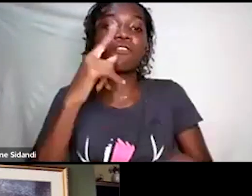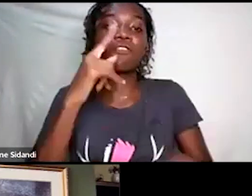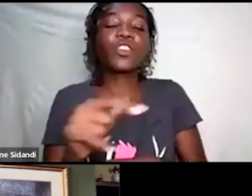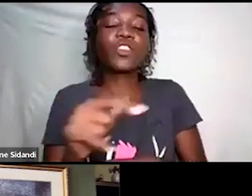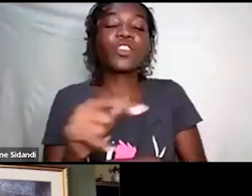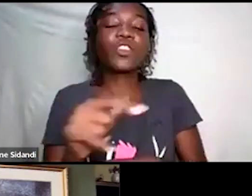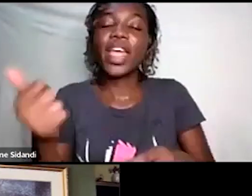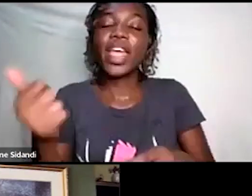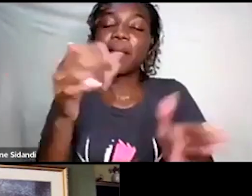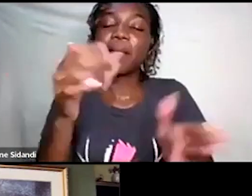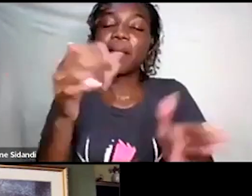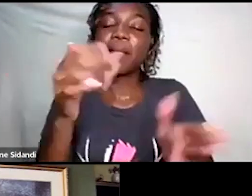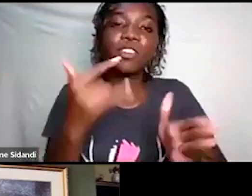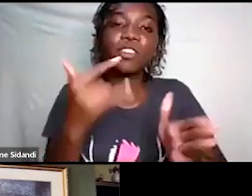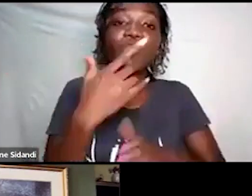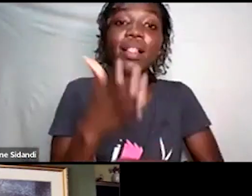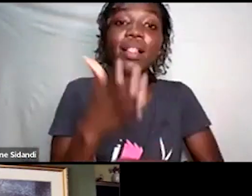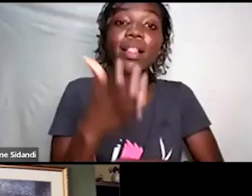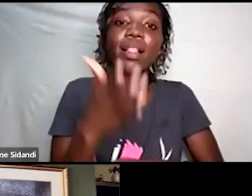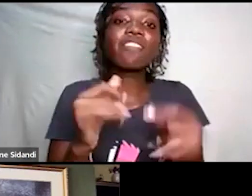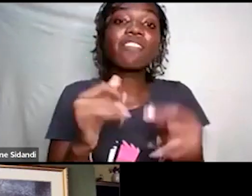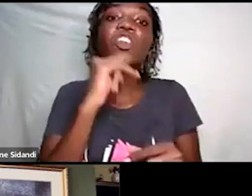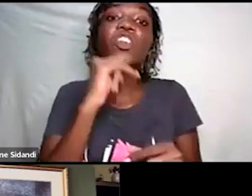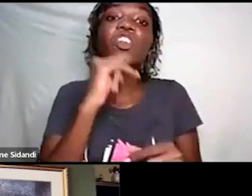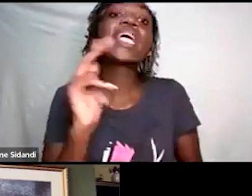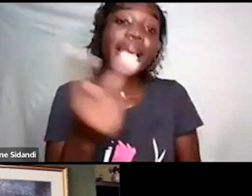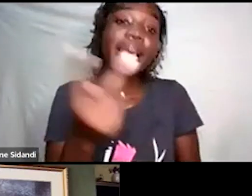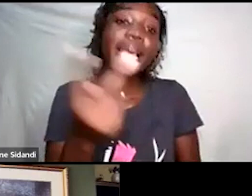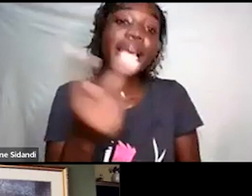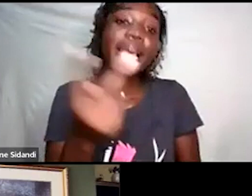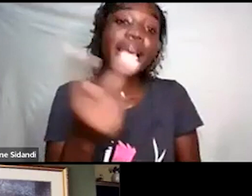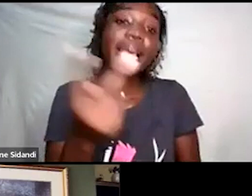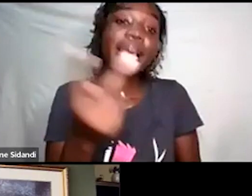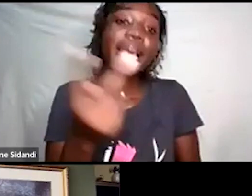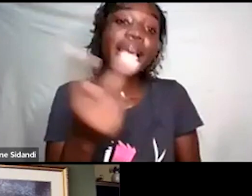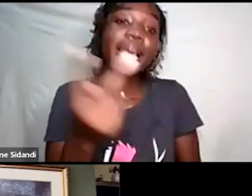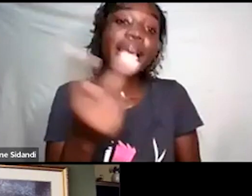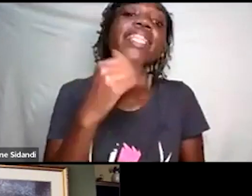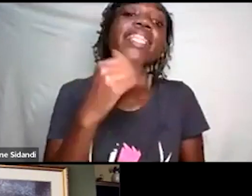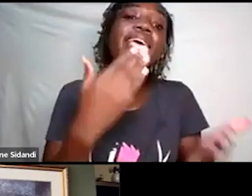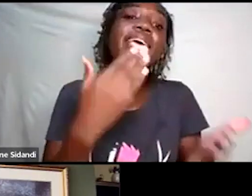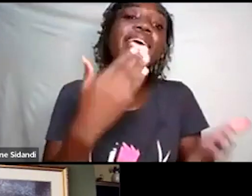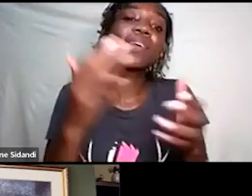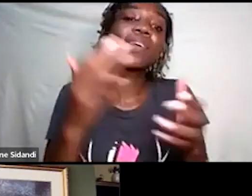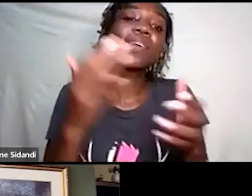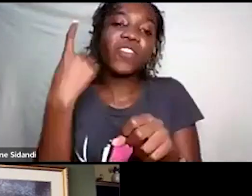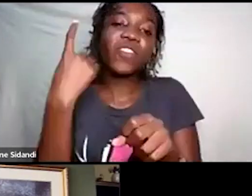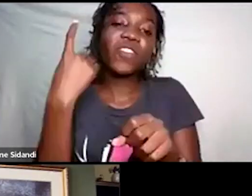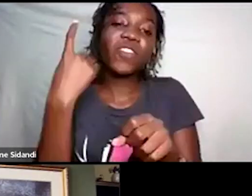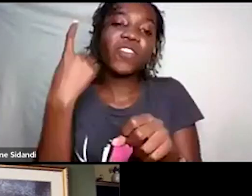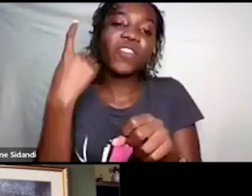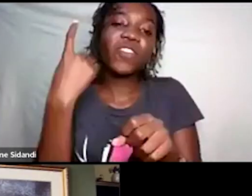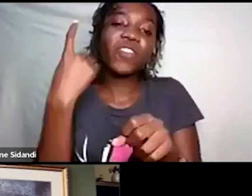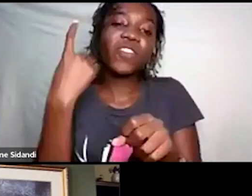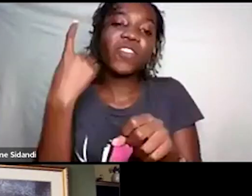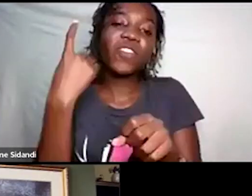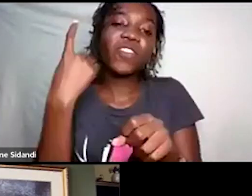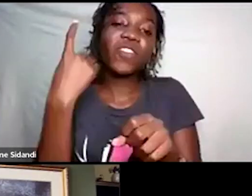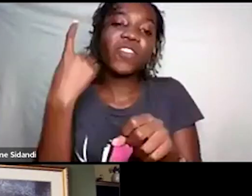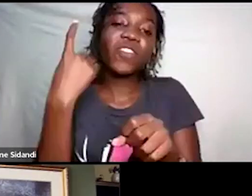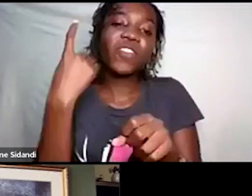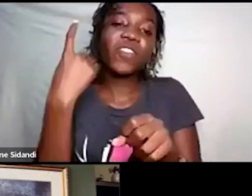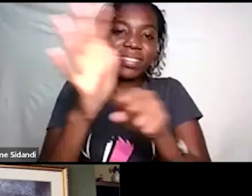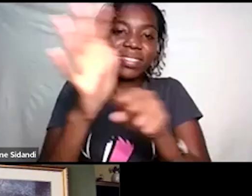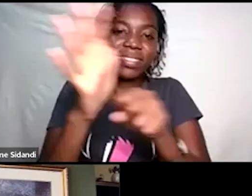who is not in Kenya. Thank you very much for joining us. And of course, our fellow Kenyans, asanteni sana. But before I give my vote of